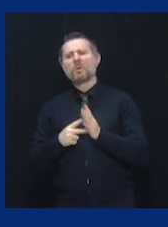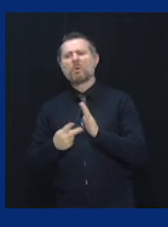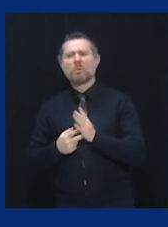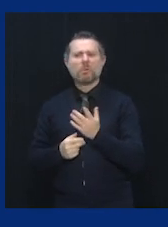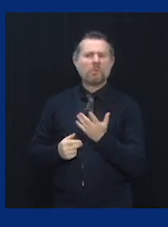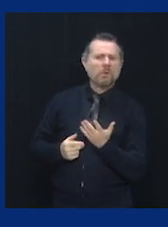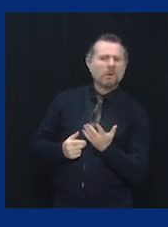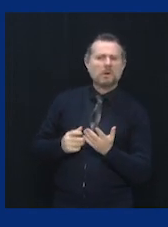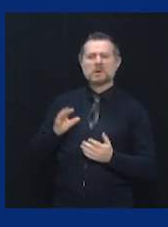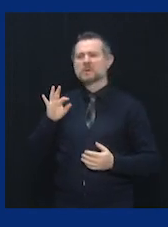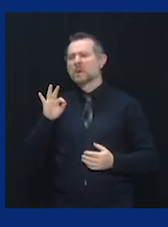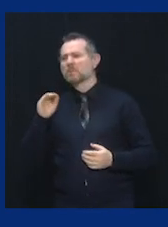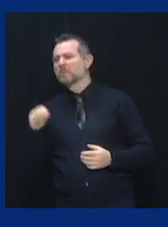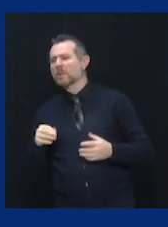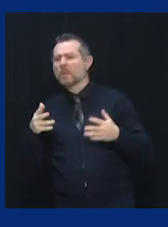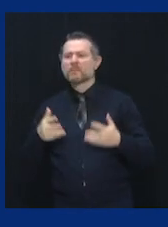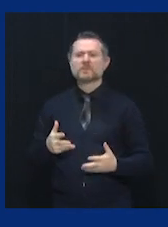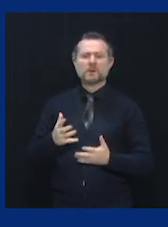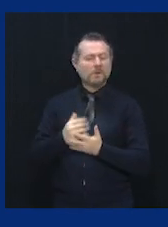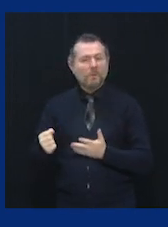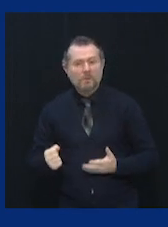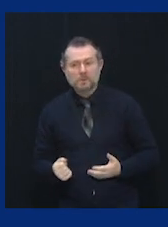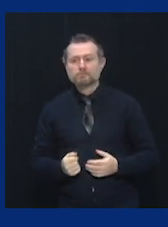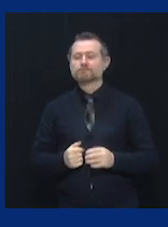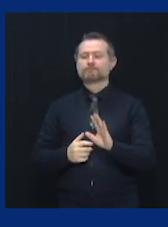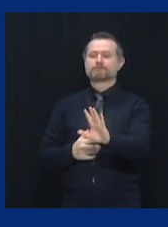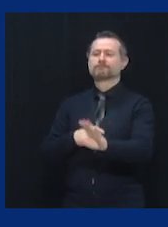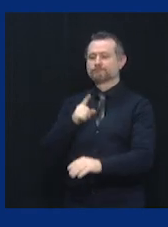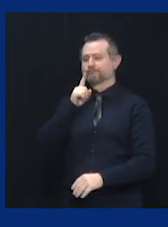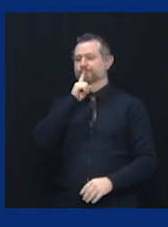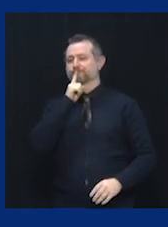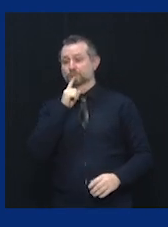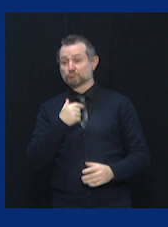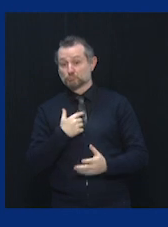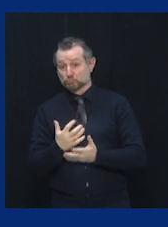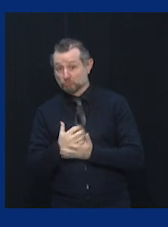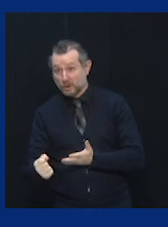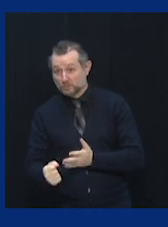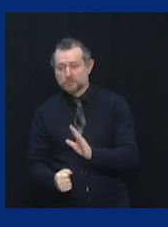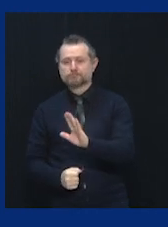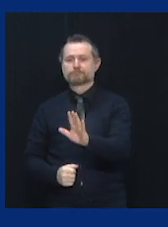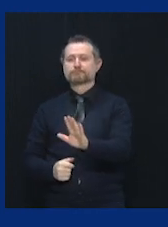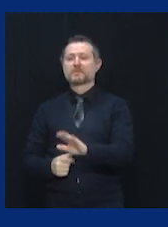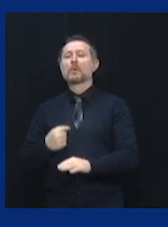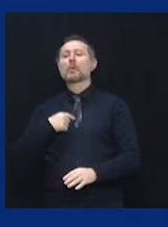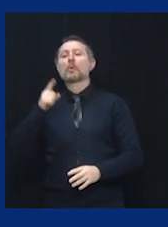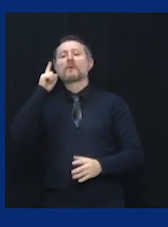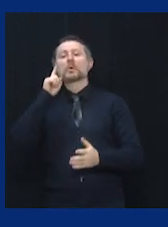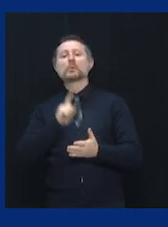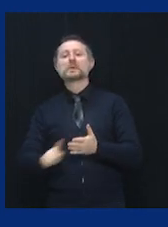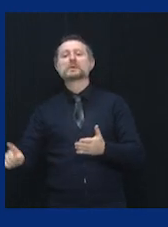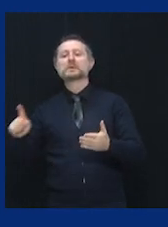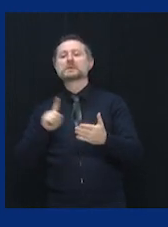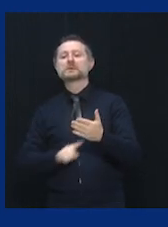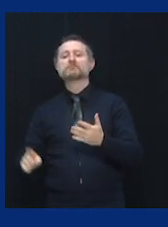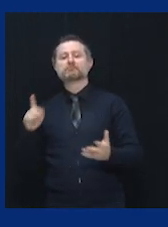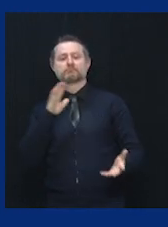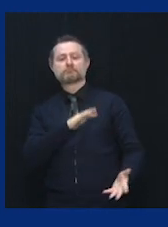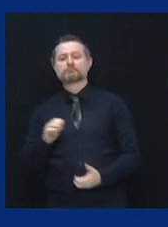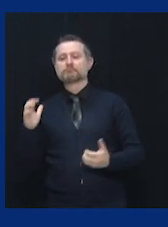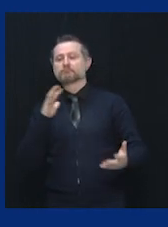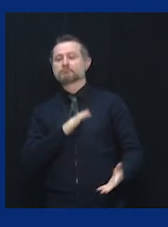out. We don't run out of vaccine. We get a weekly allocation from the federal